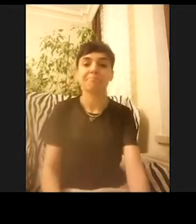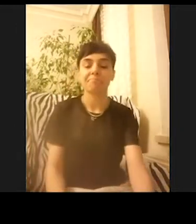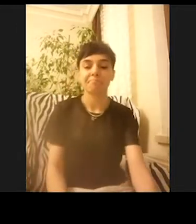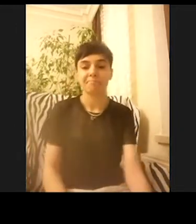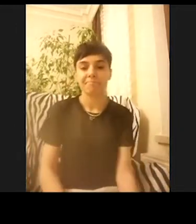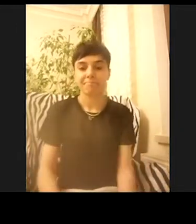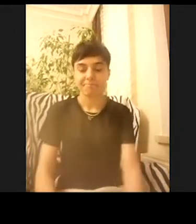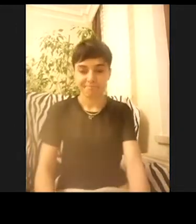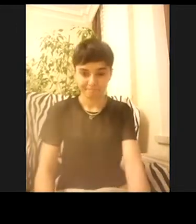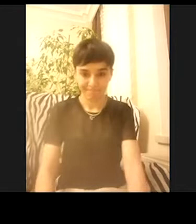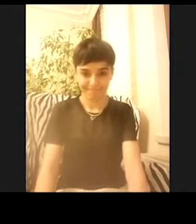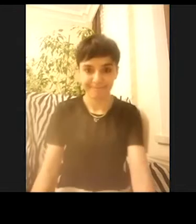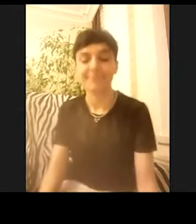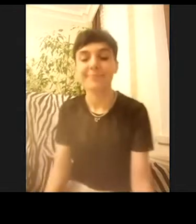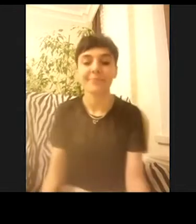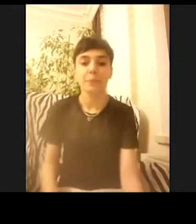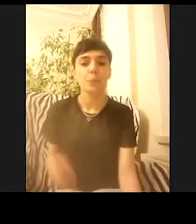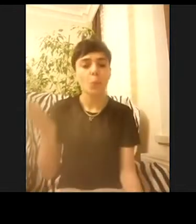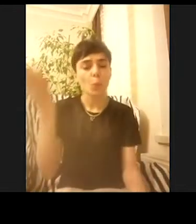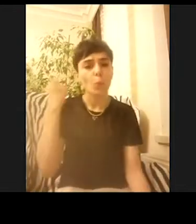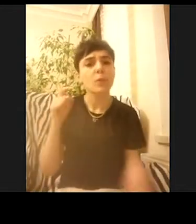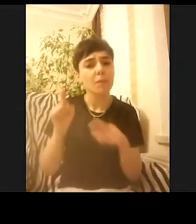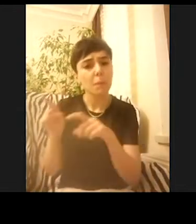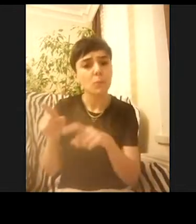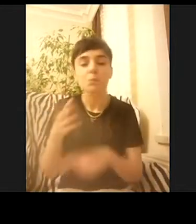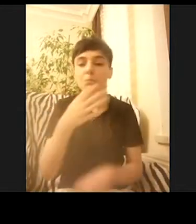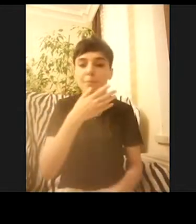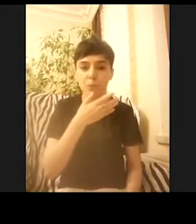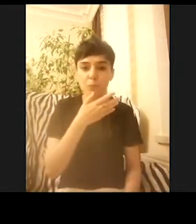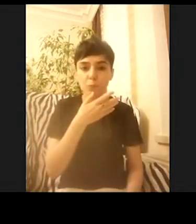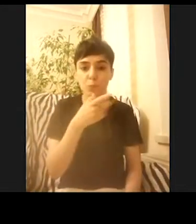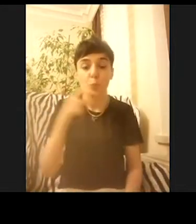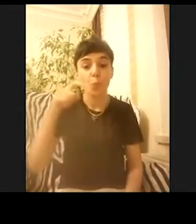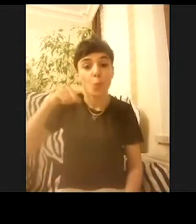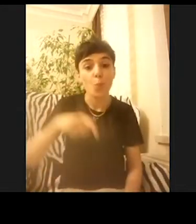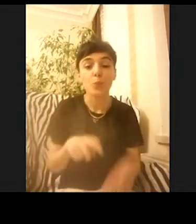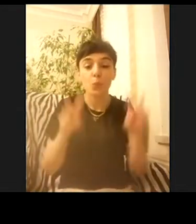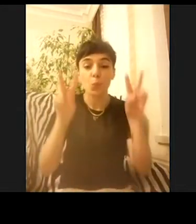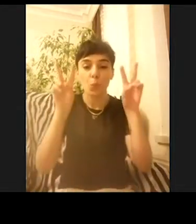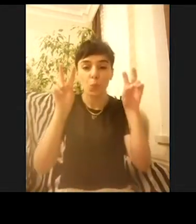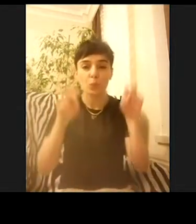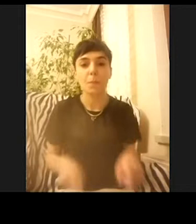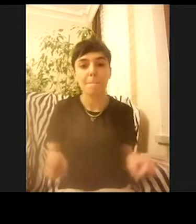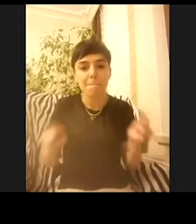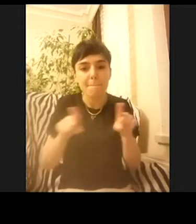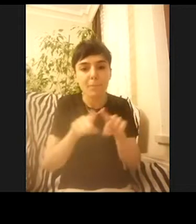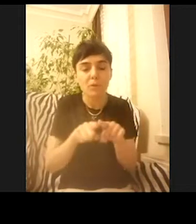night today, Intersectional Pride, is not a theme that we discussed in a sort of abstract or